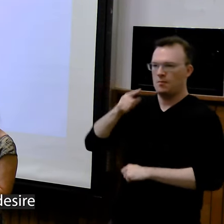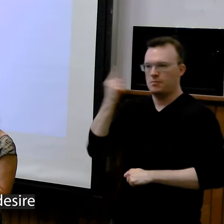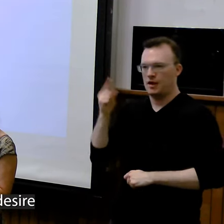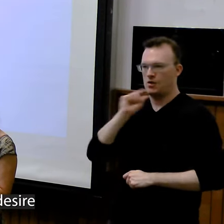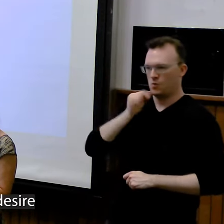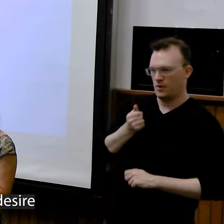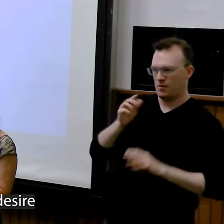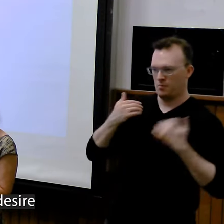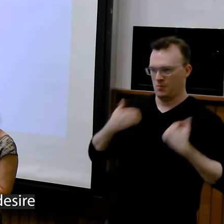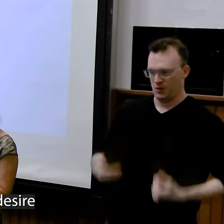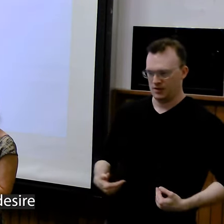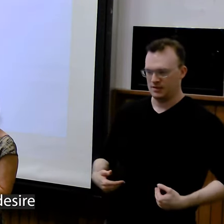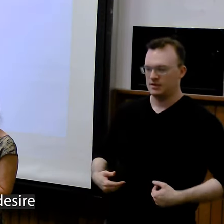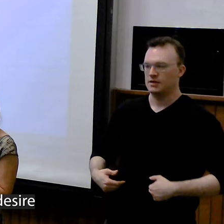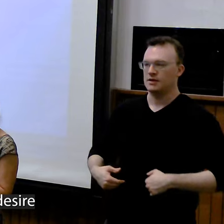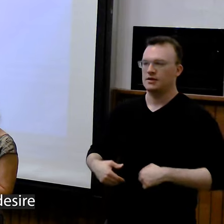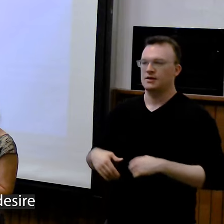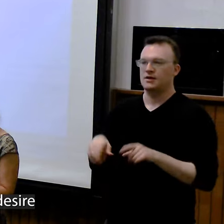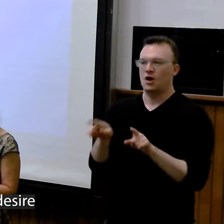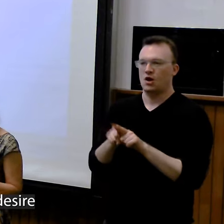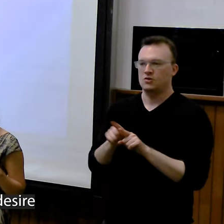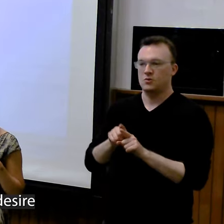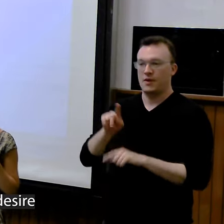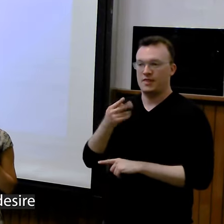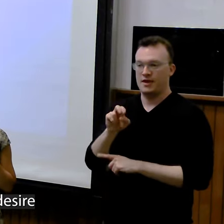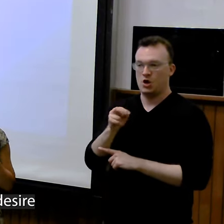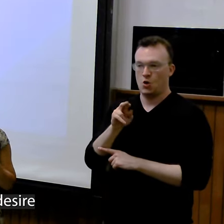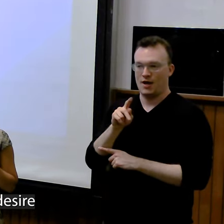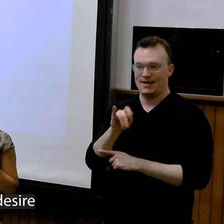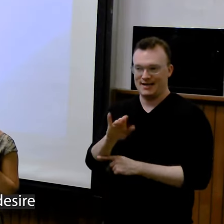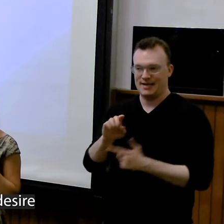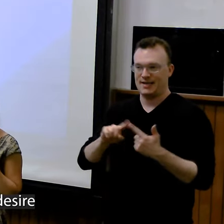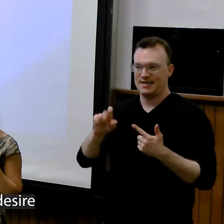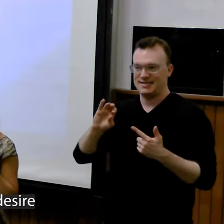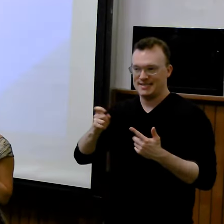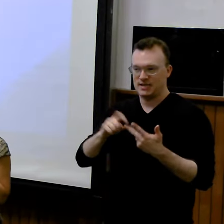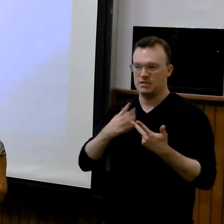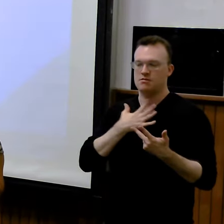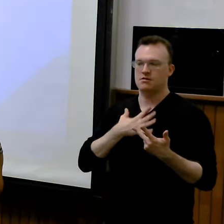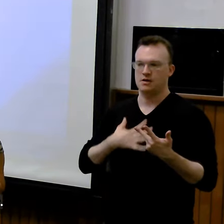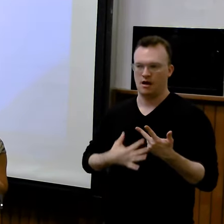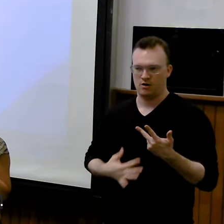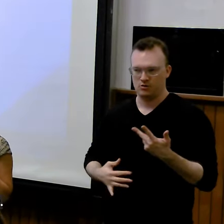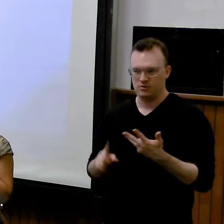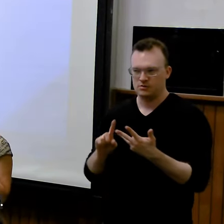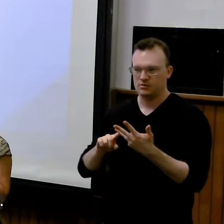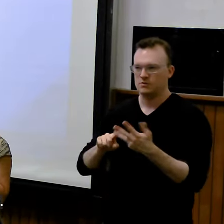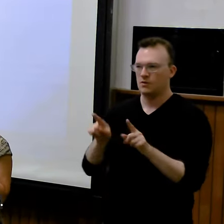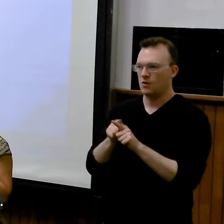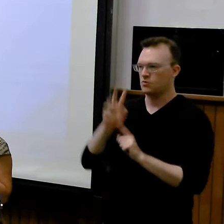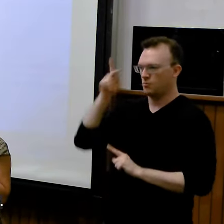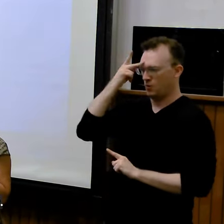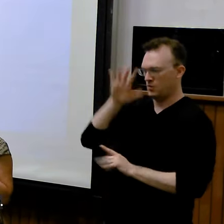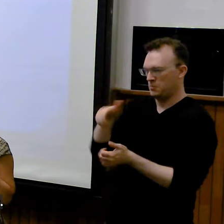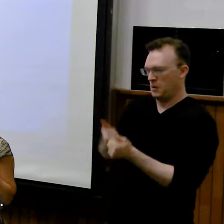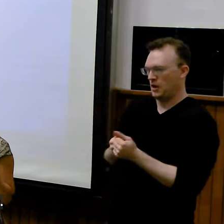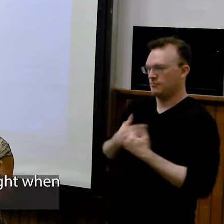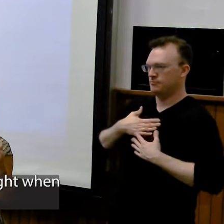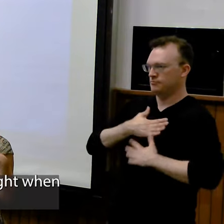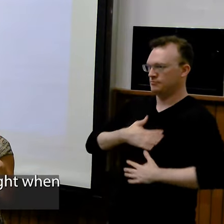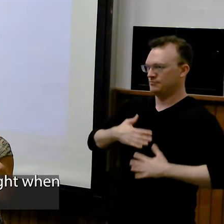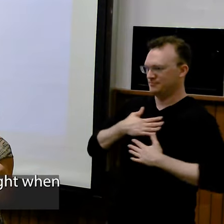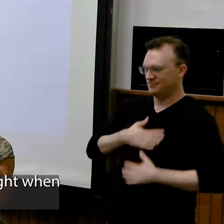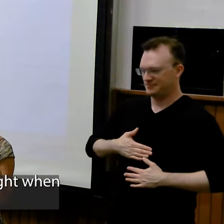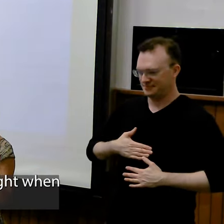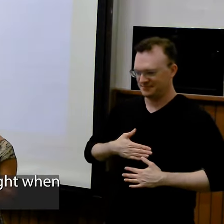queer bodies, the erotic, sex, desire, and the politics of pleasure.